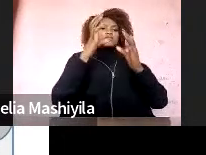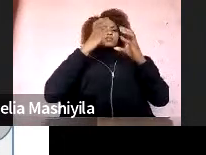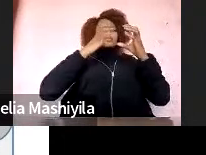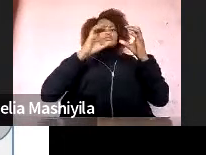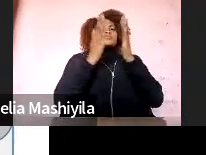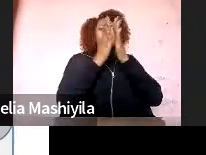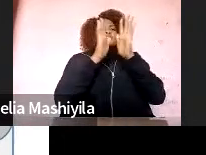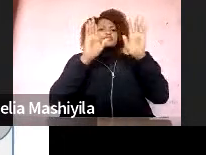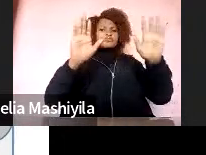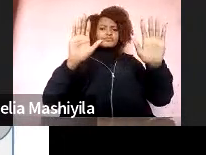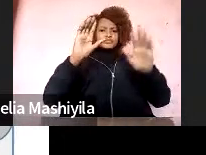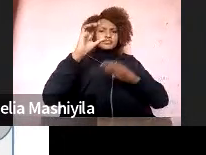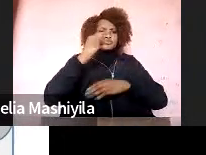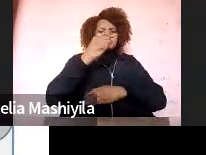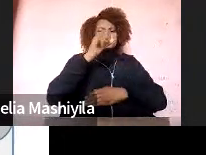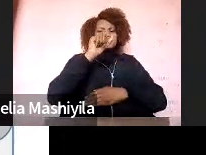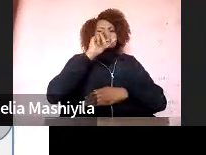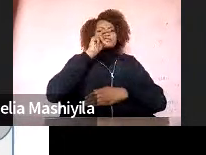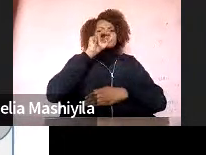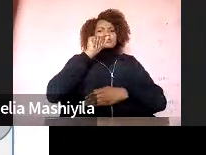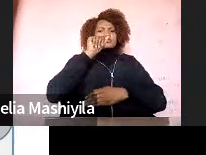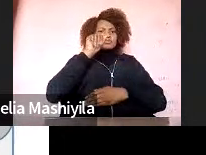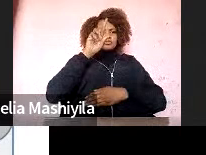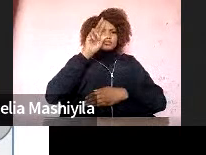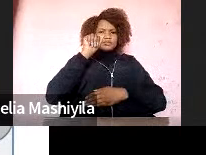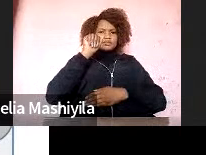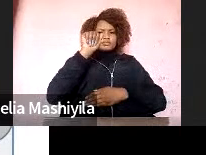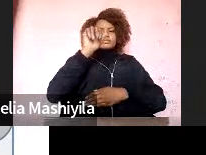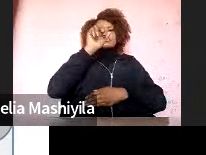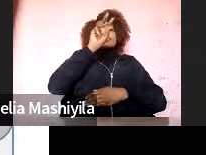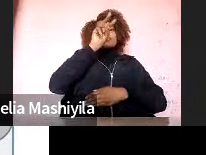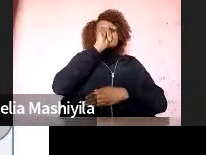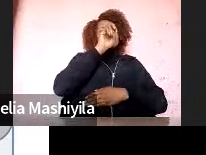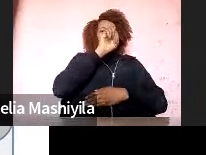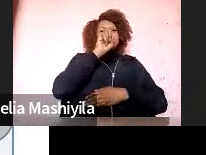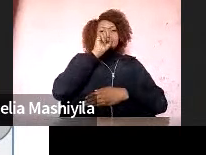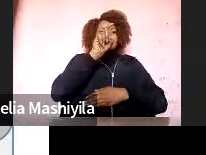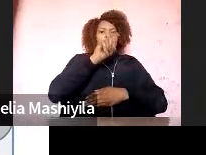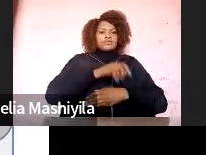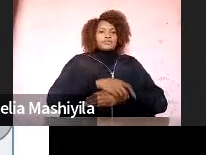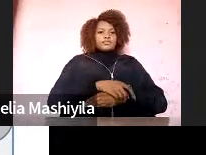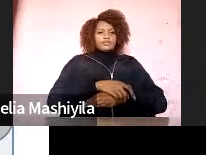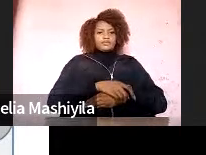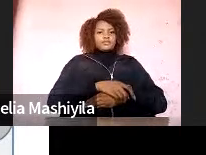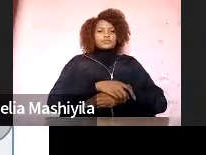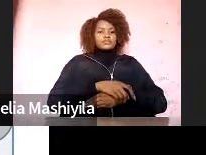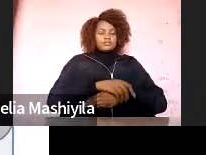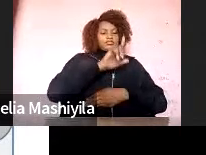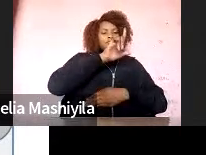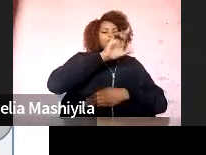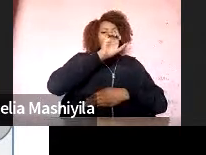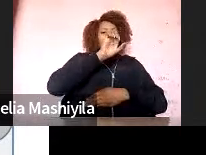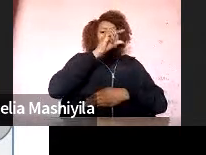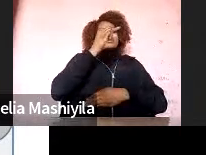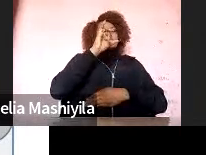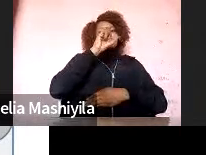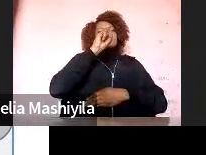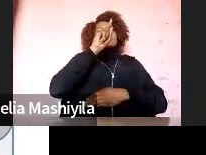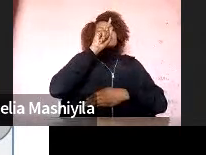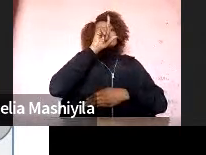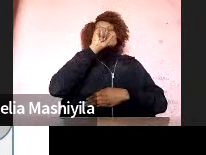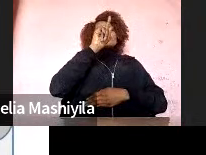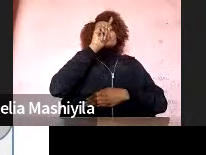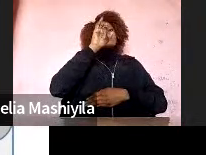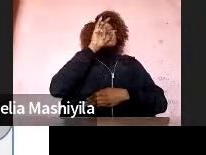Annex. And that guides legislations and also procedures which customs administrations